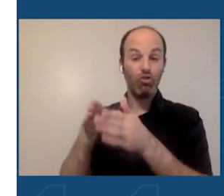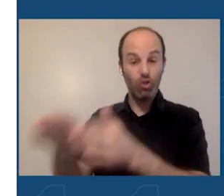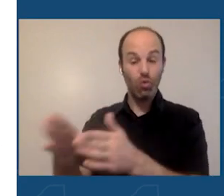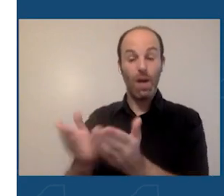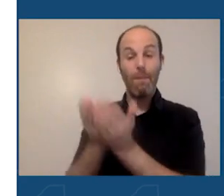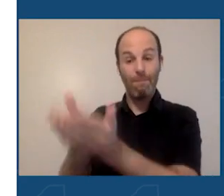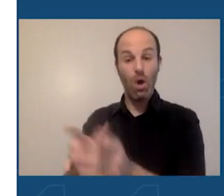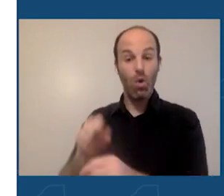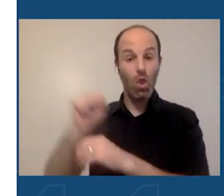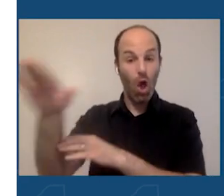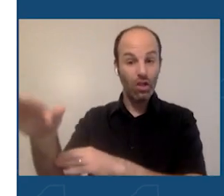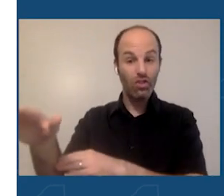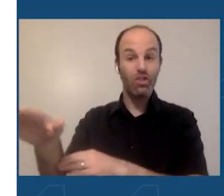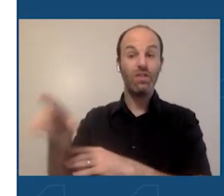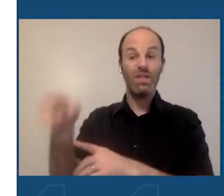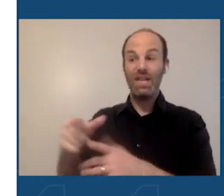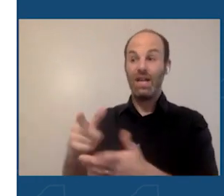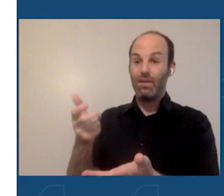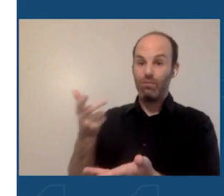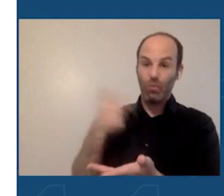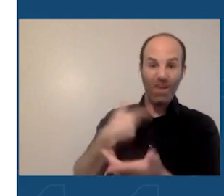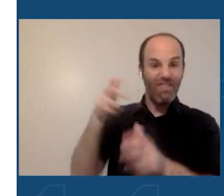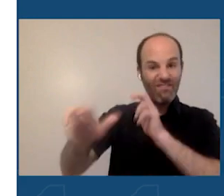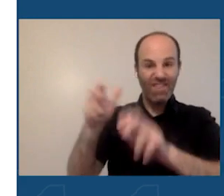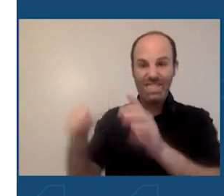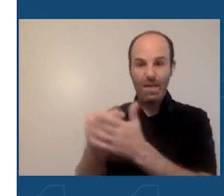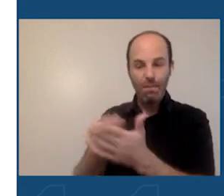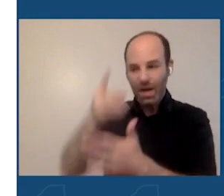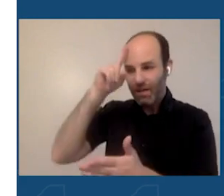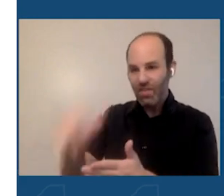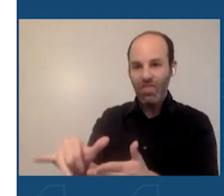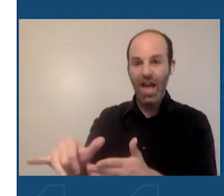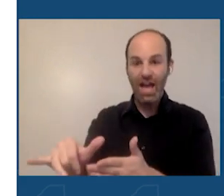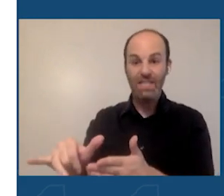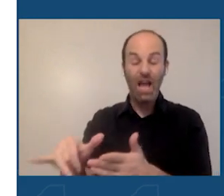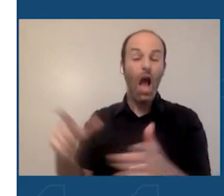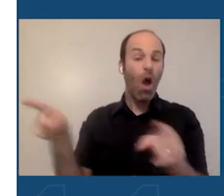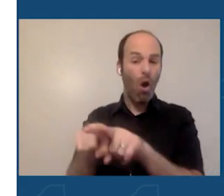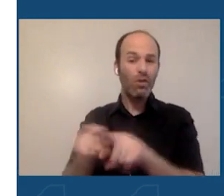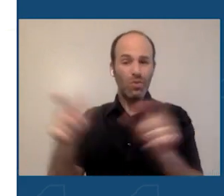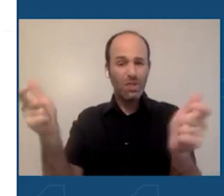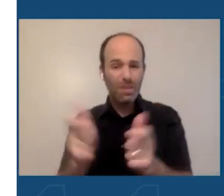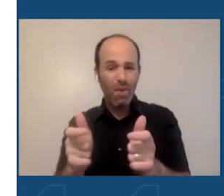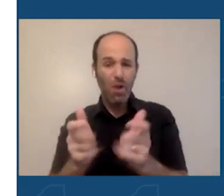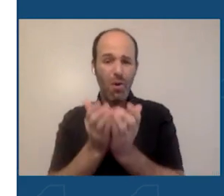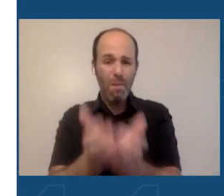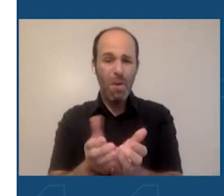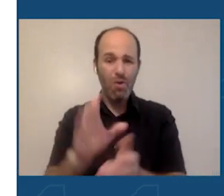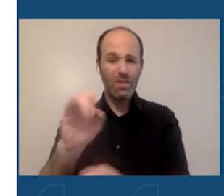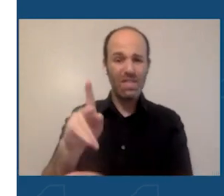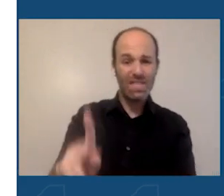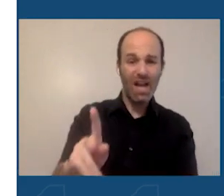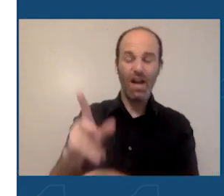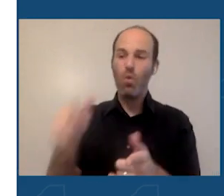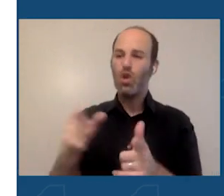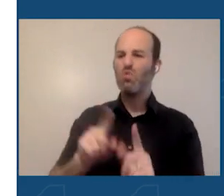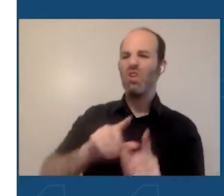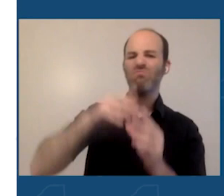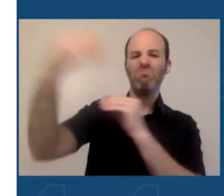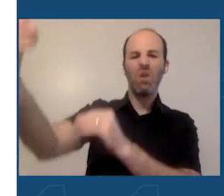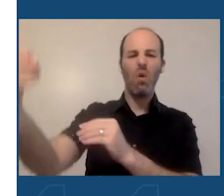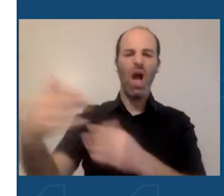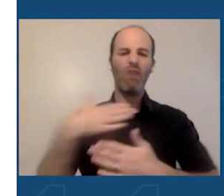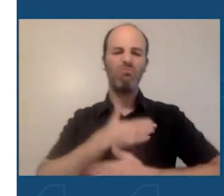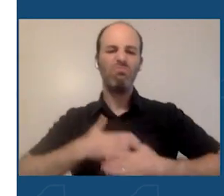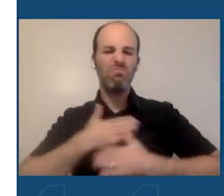the main dock, but also just keeping it going. Also the smaller boat dock where boaters can launch recreational vehicles